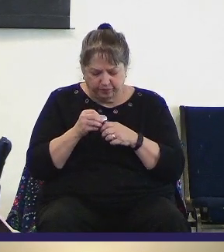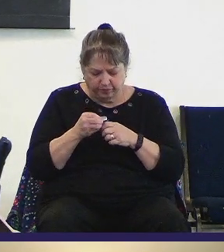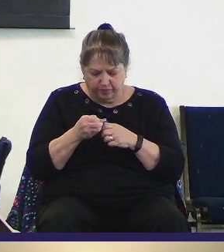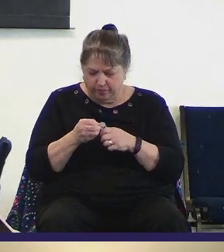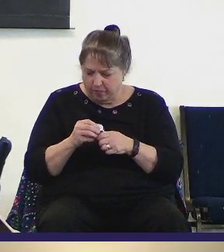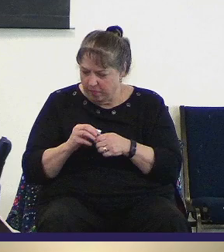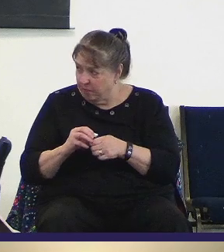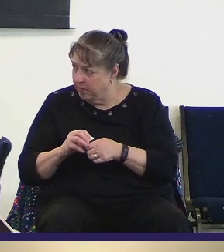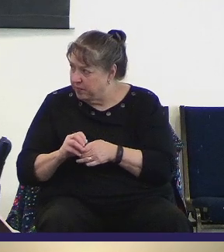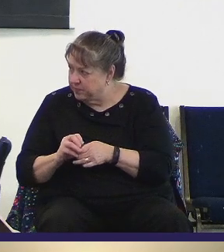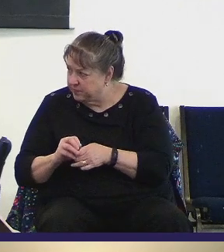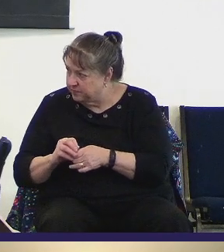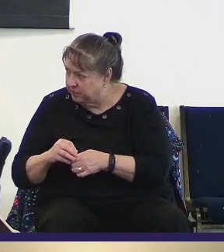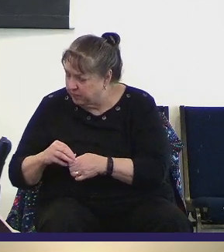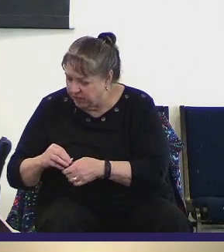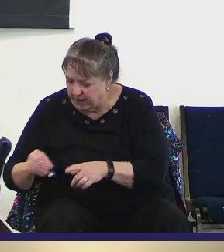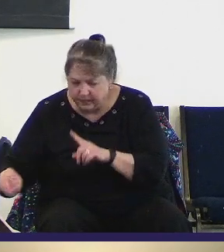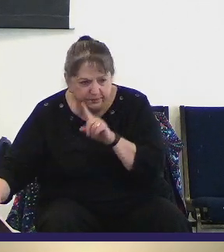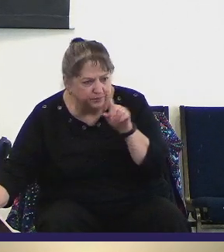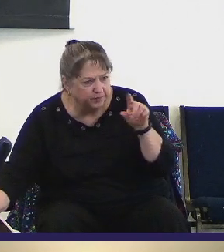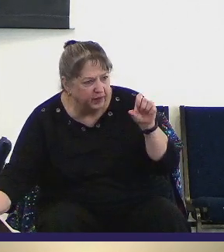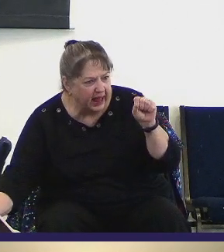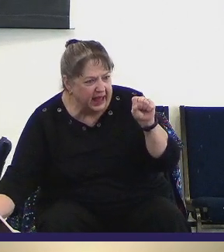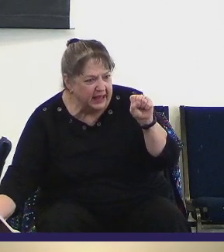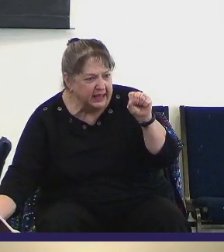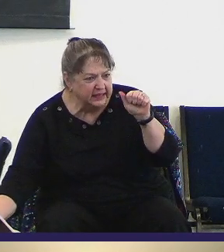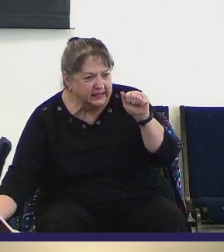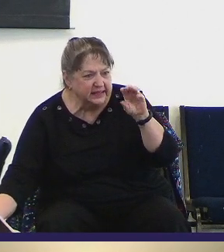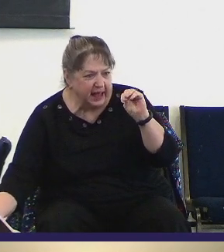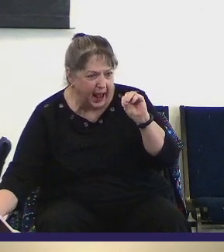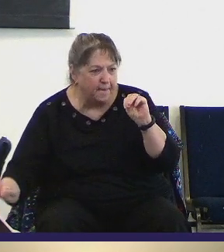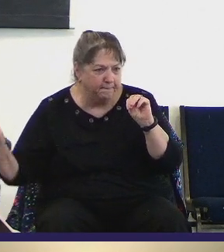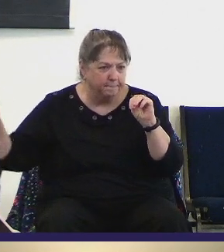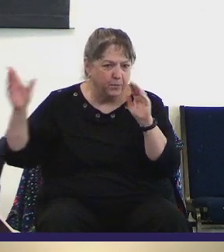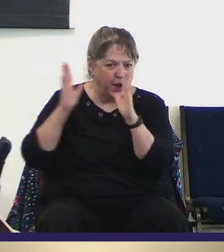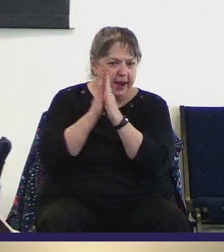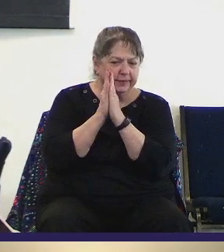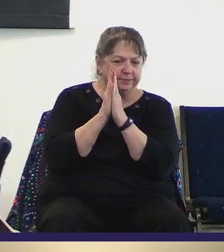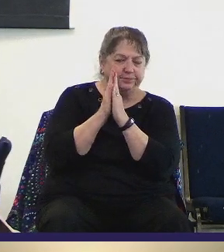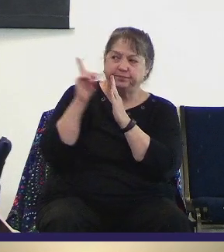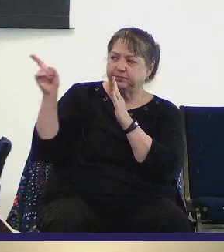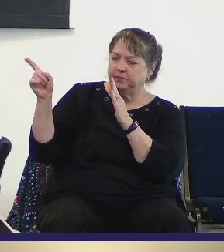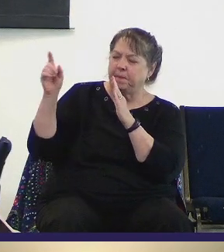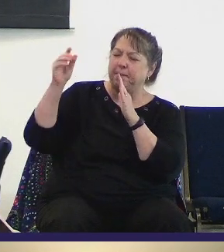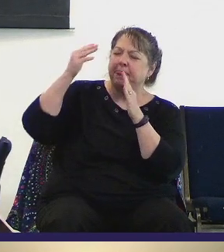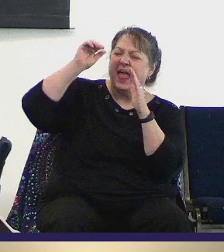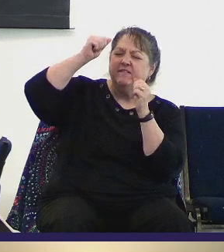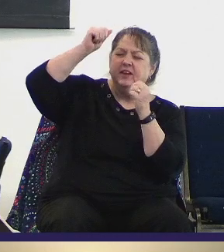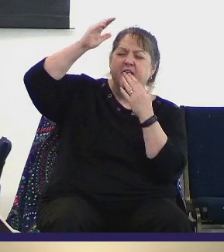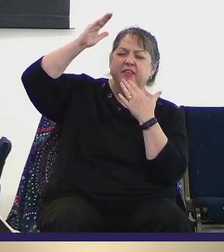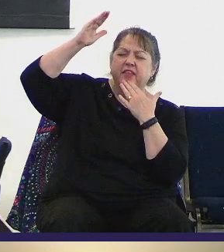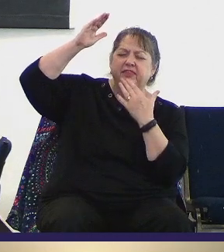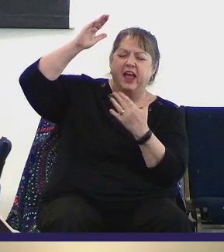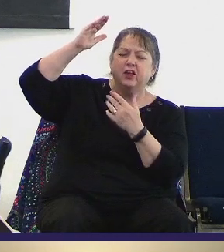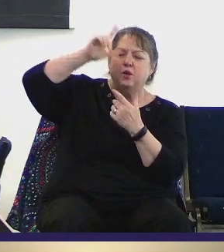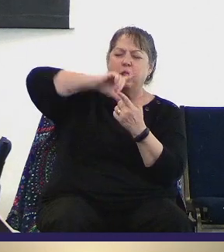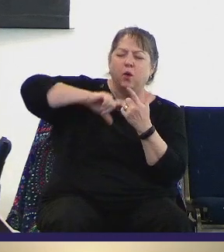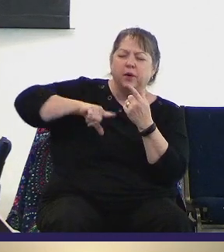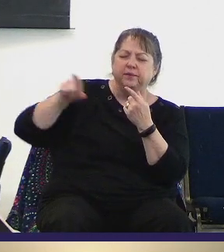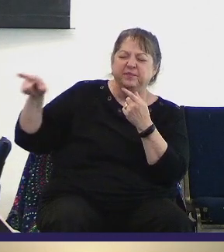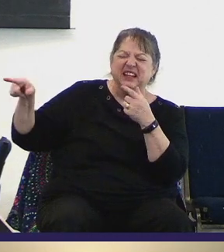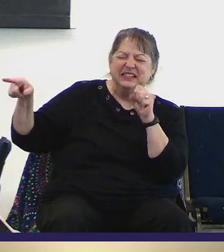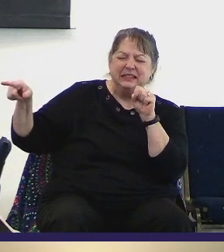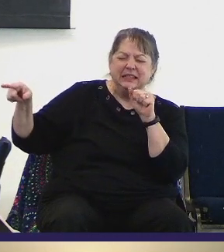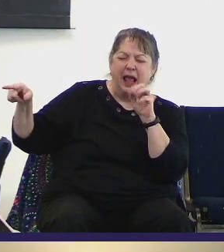Heavenly Father, we thank you, Lord, for your blood on the cross. We thank you, Father, that